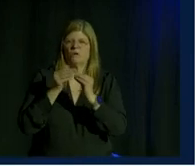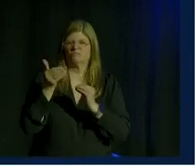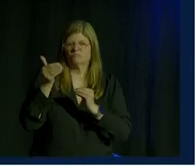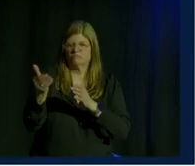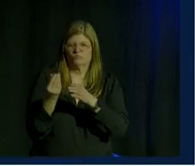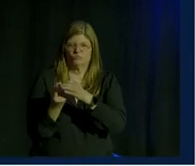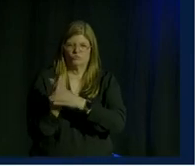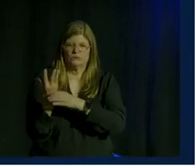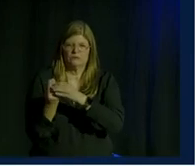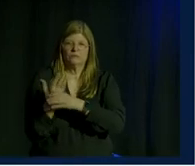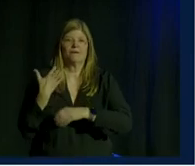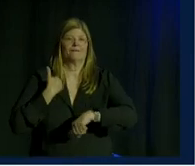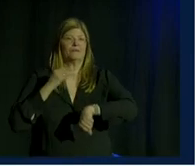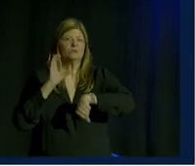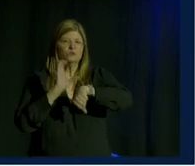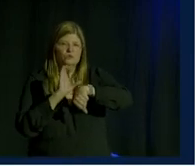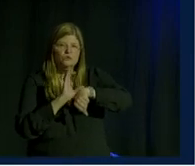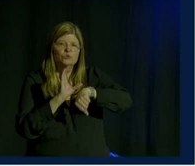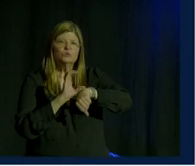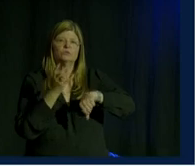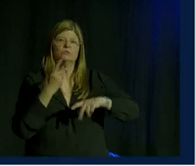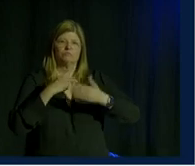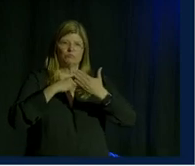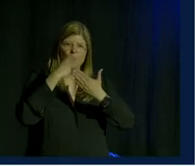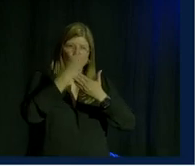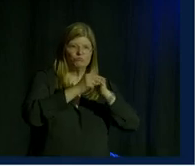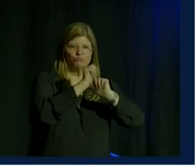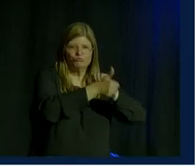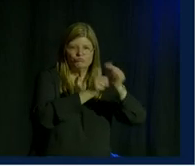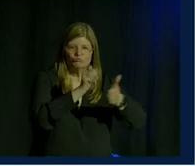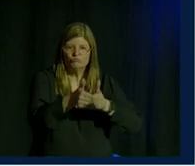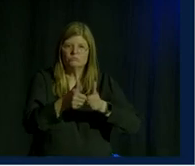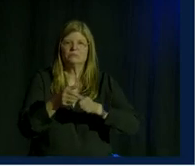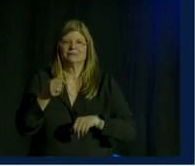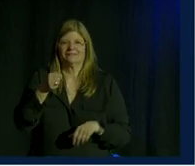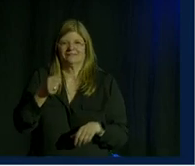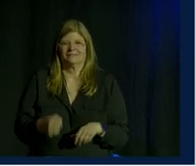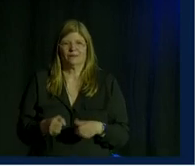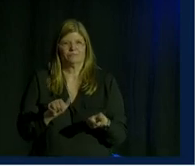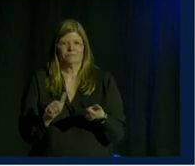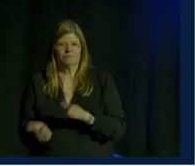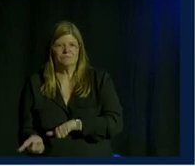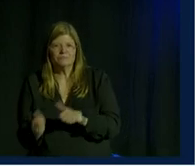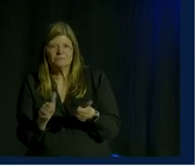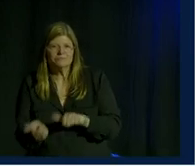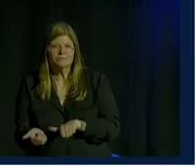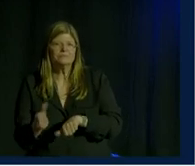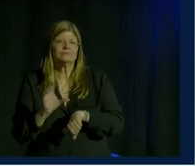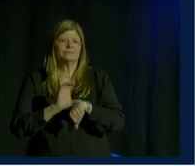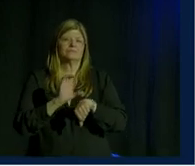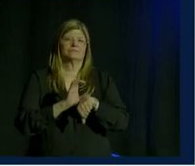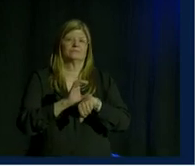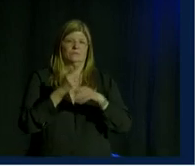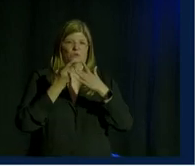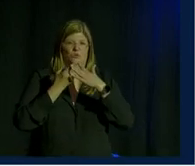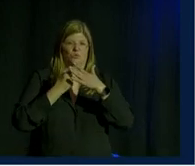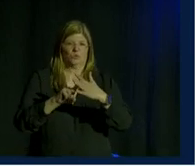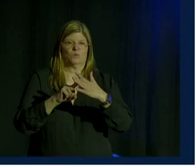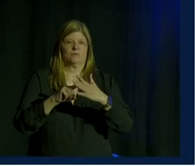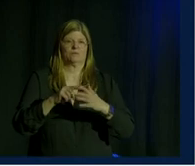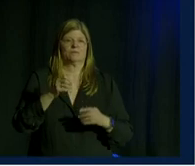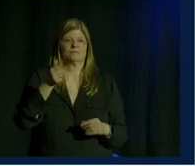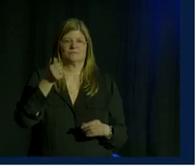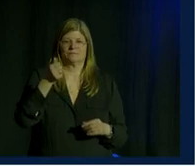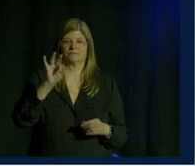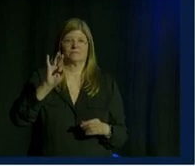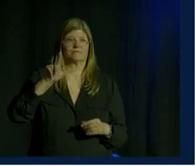initiative collaboration between DEMPED and the Southern Baptist Church, which was organized in 1927, almost 100 years ago. Pretty